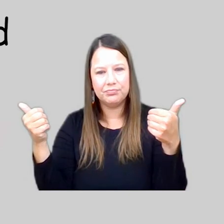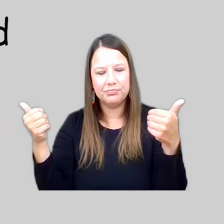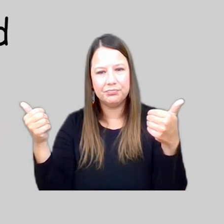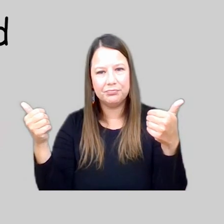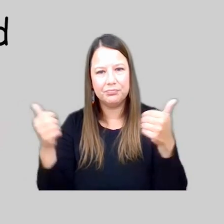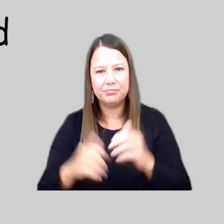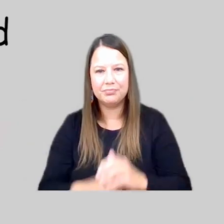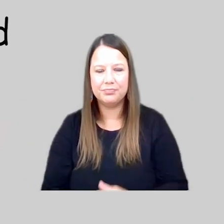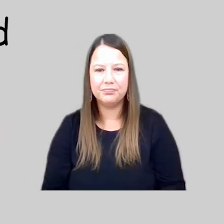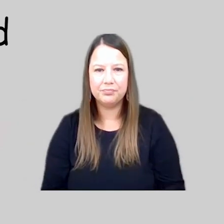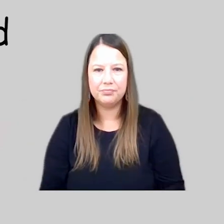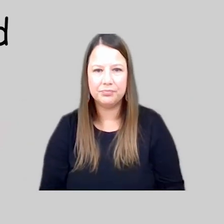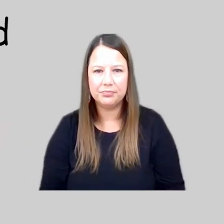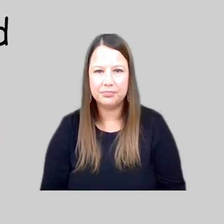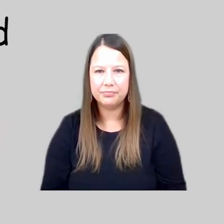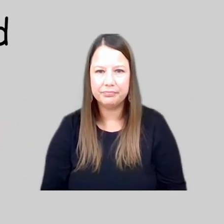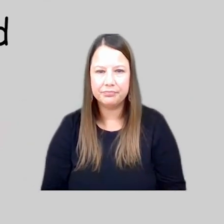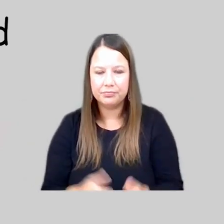Separated,